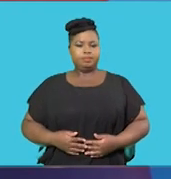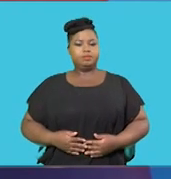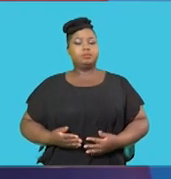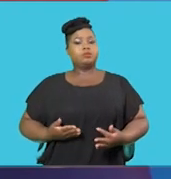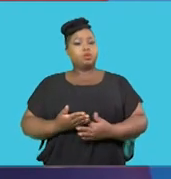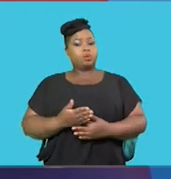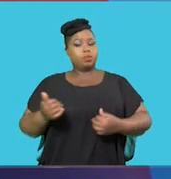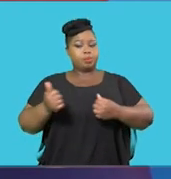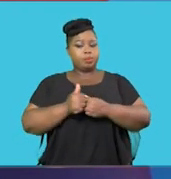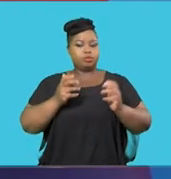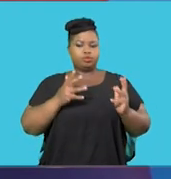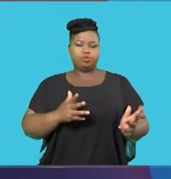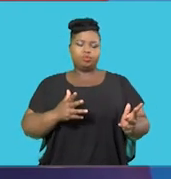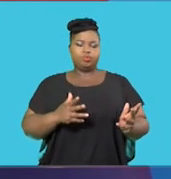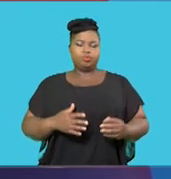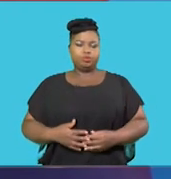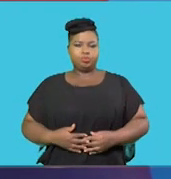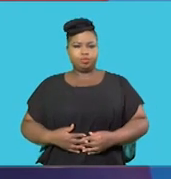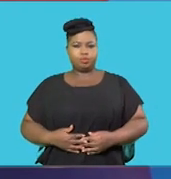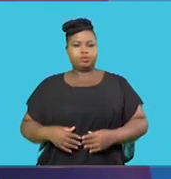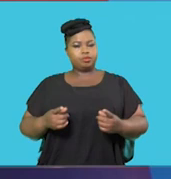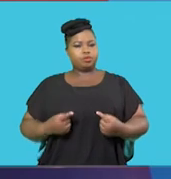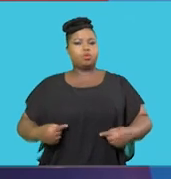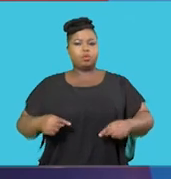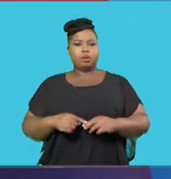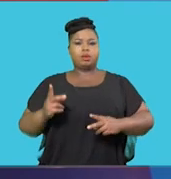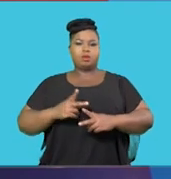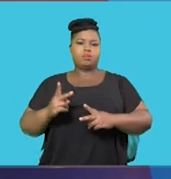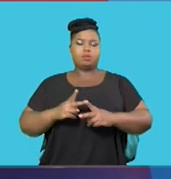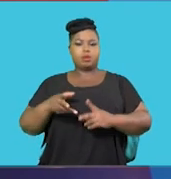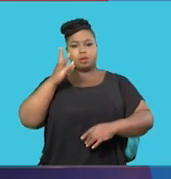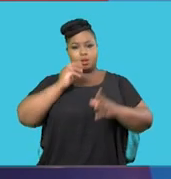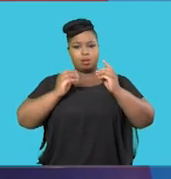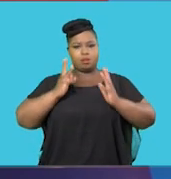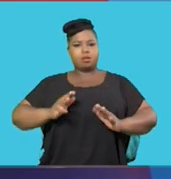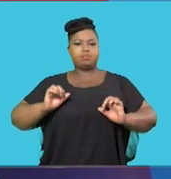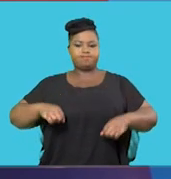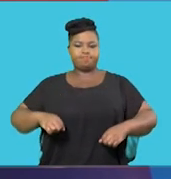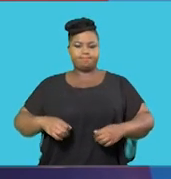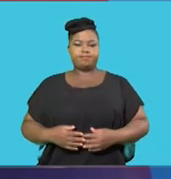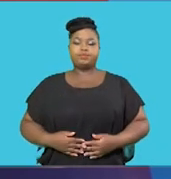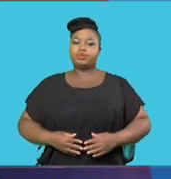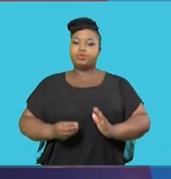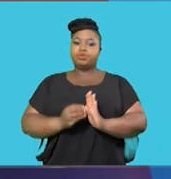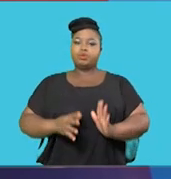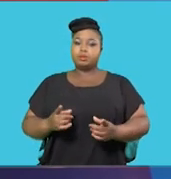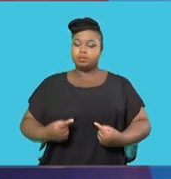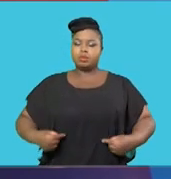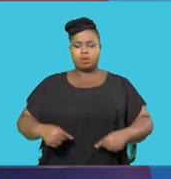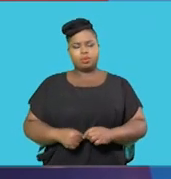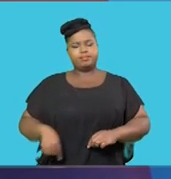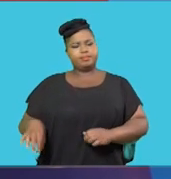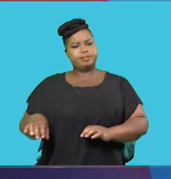such partnerships, we can prepare our learners, our students to be